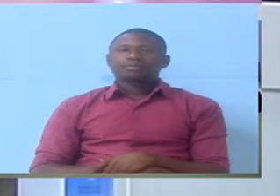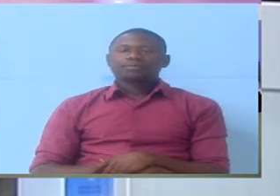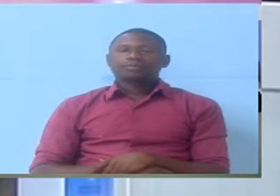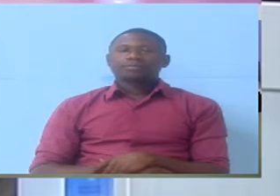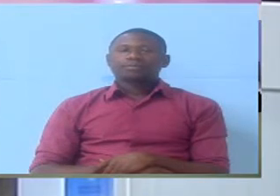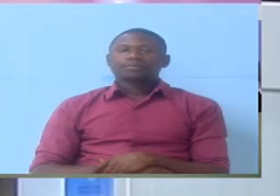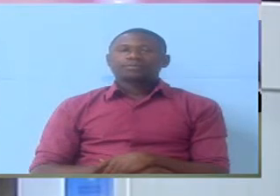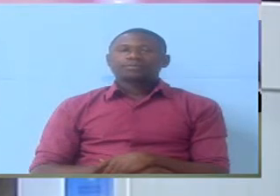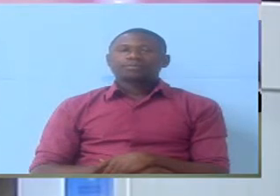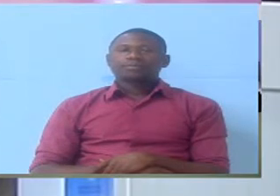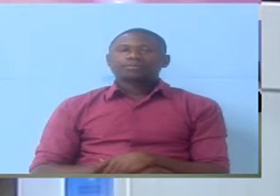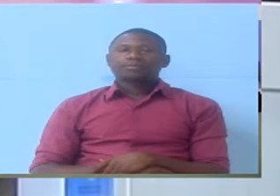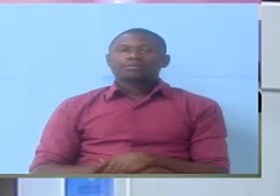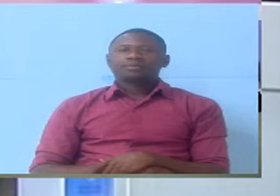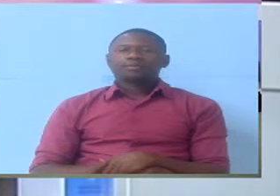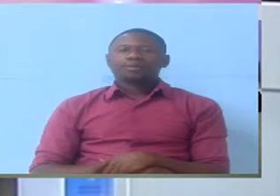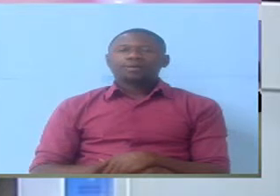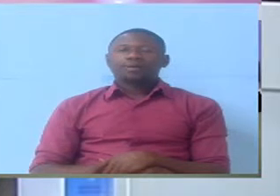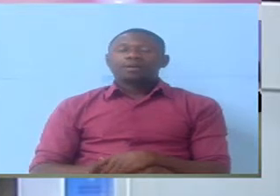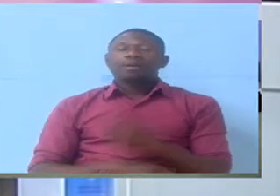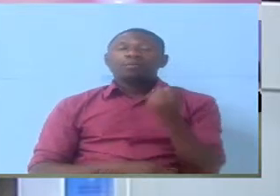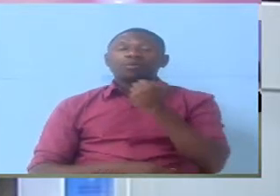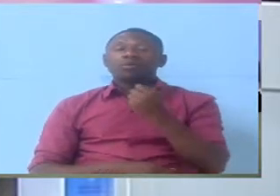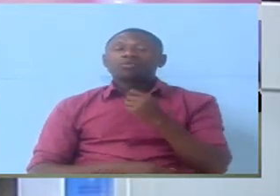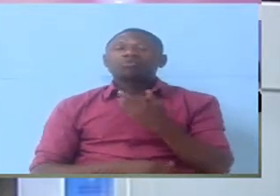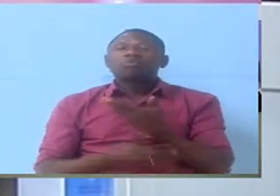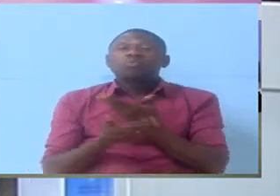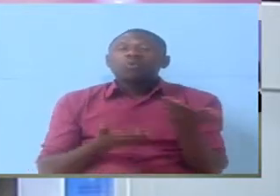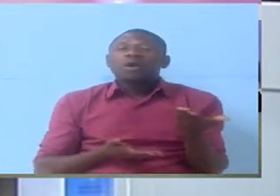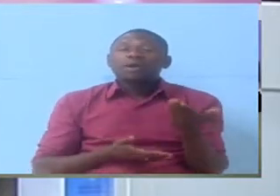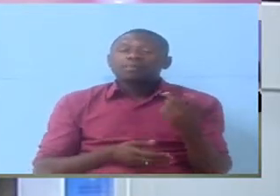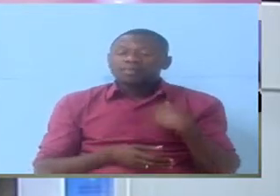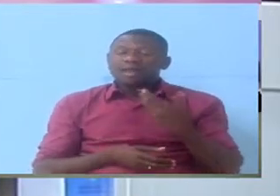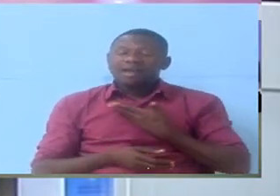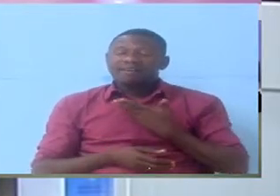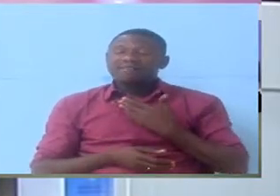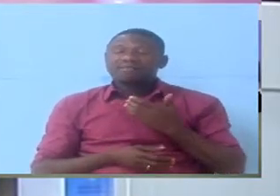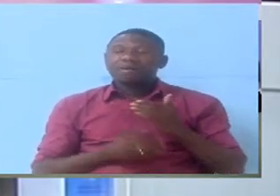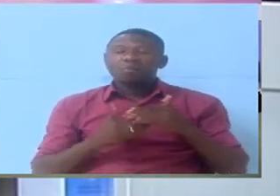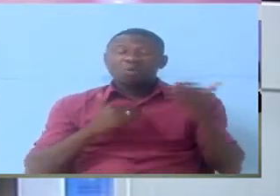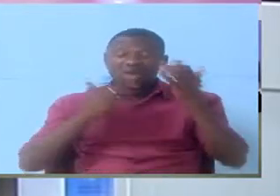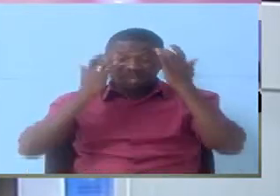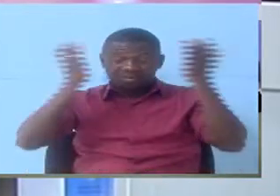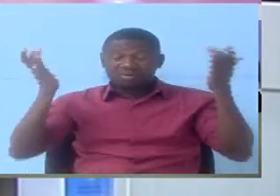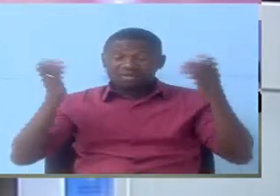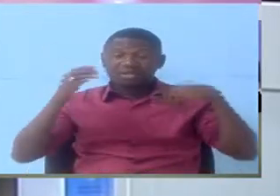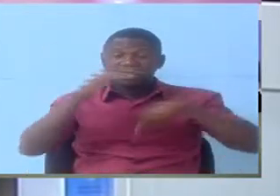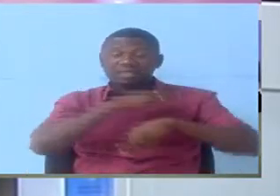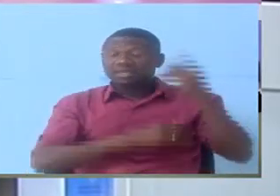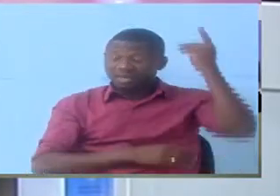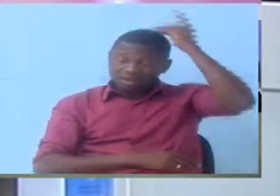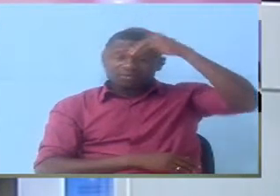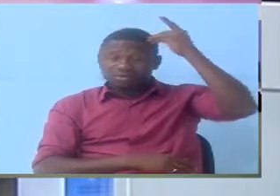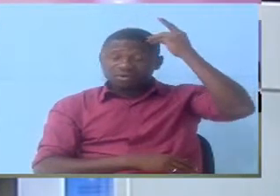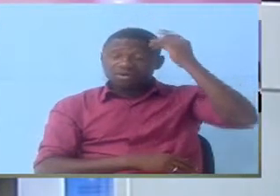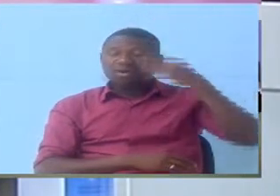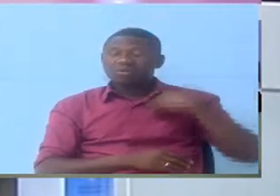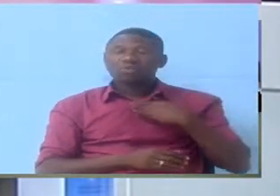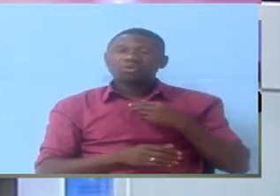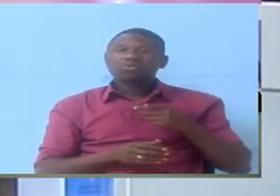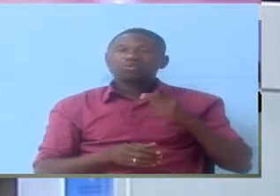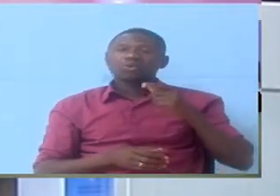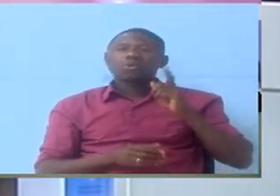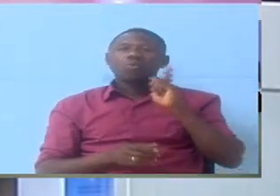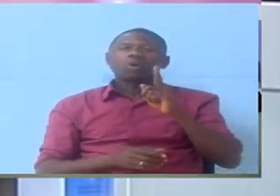bakoto. Because of my experience in Darfur, that ungalondo mensoto Darfur, I was one of the first few police officers from the UN side. Teleketa police